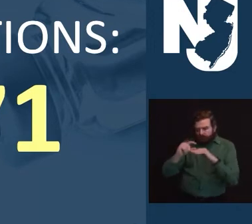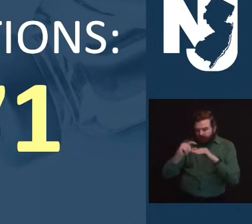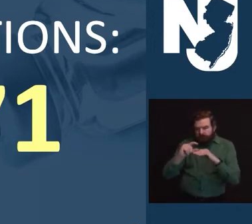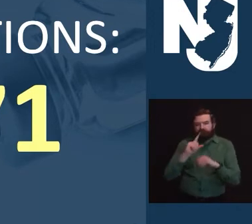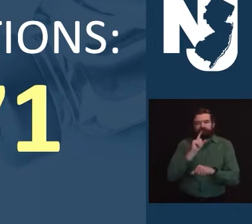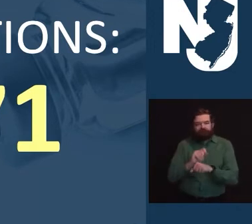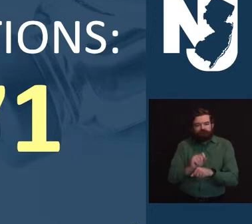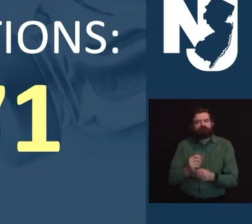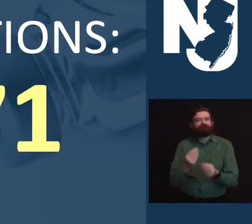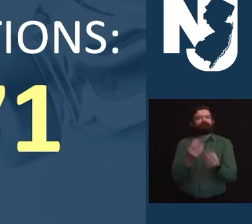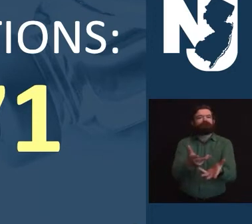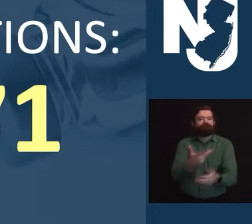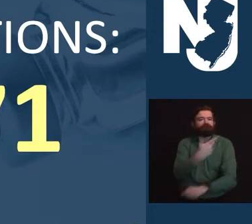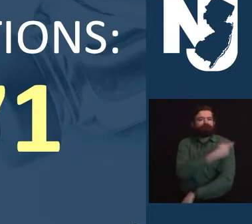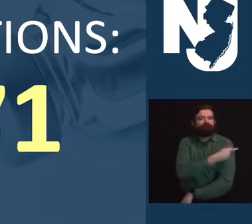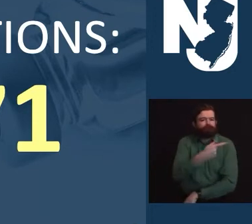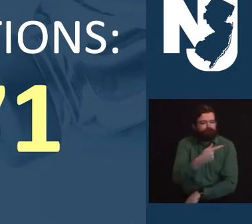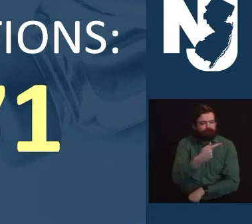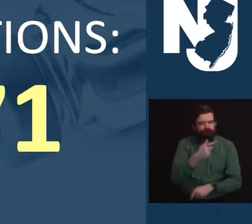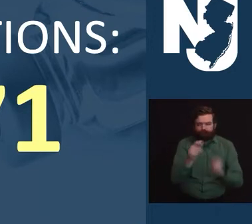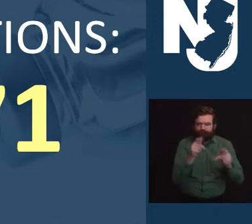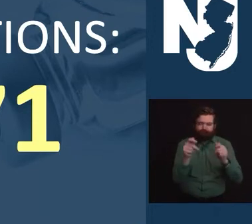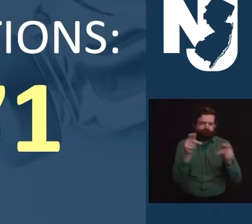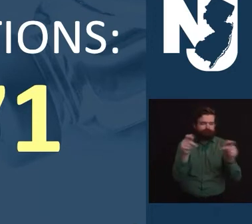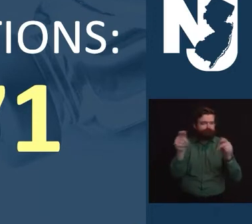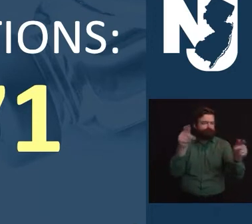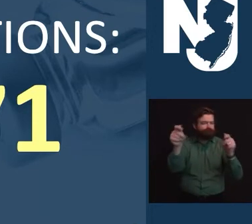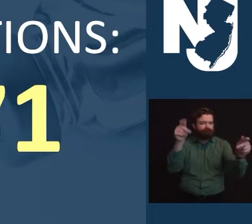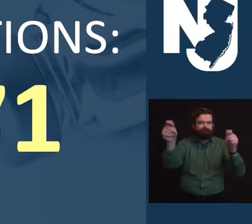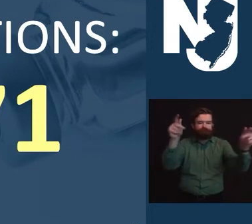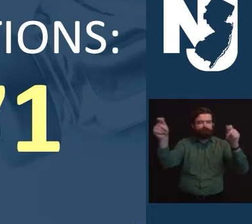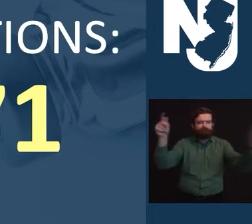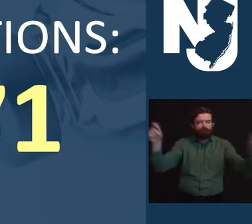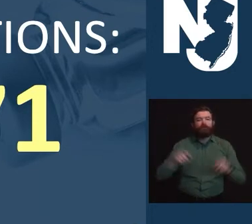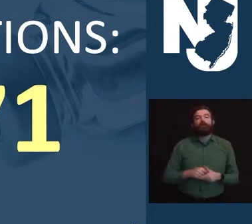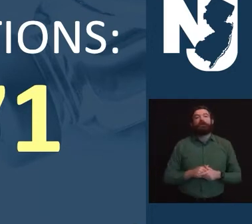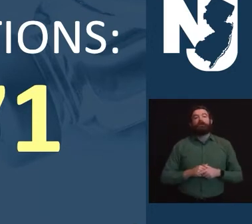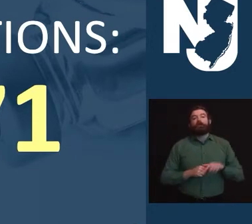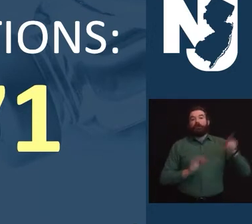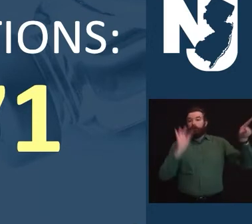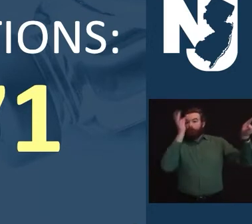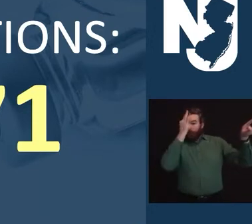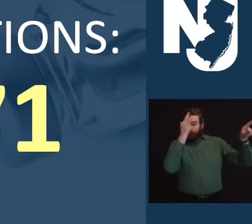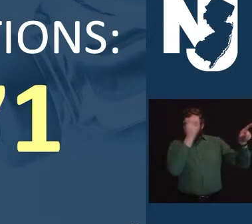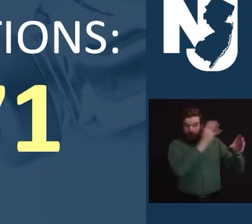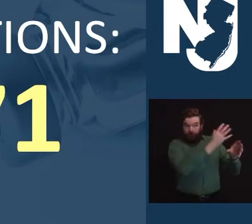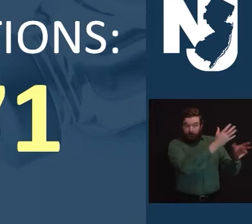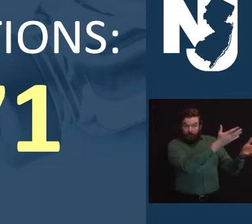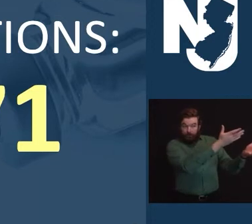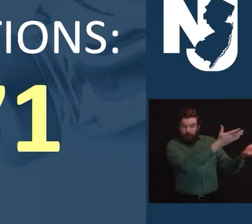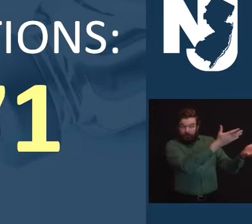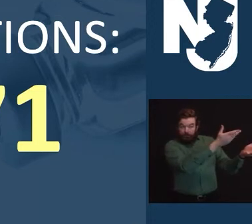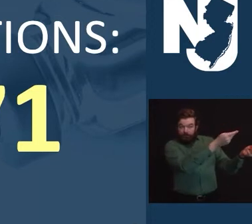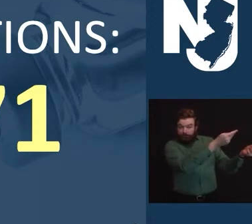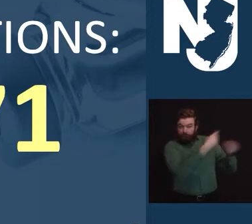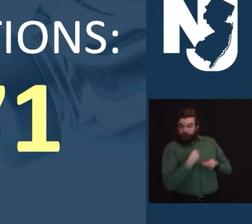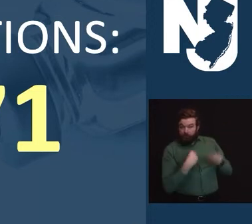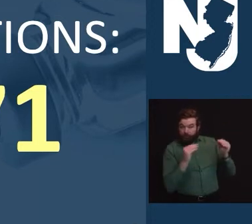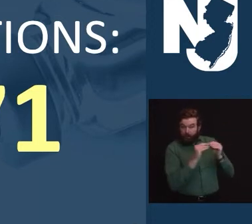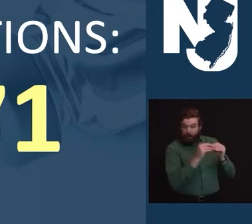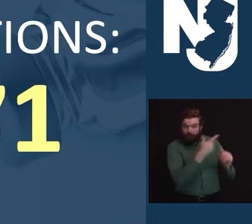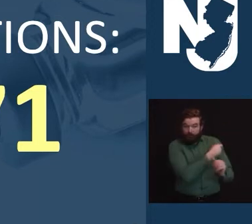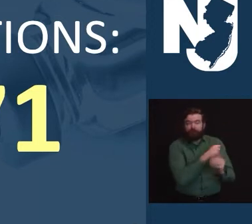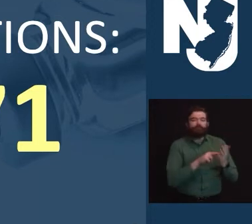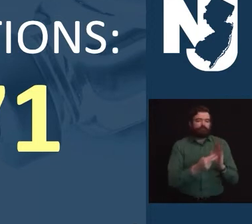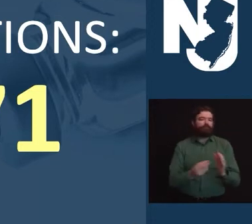our allotment, we'll be able to open up for more appointments. And as we will now know what our allotment will look like at least 3